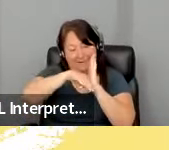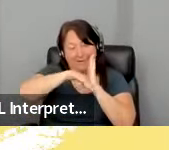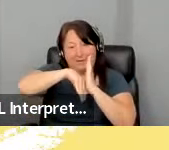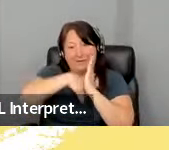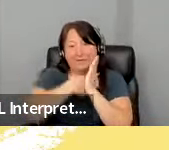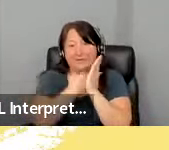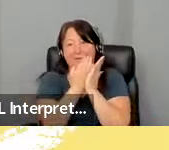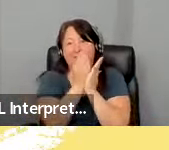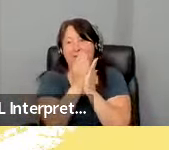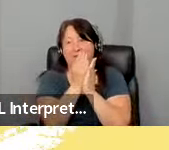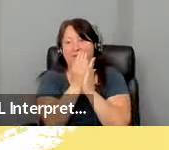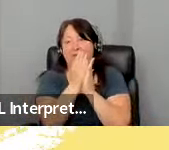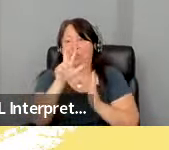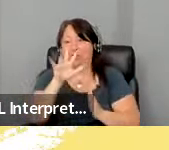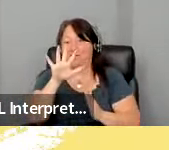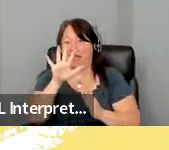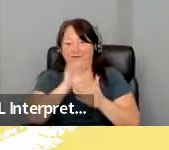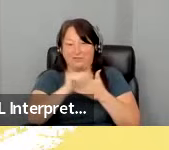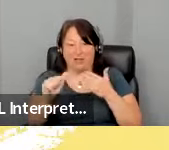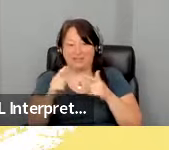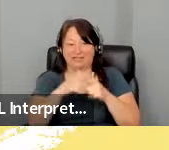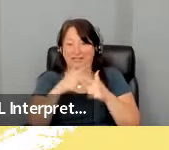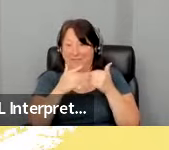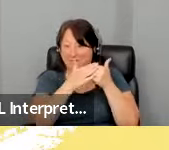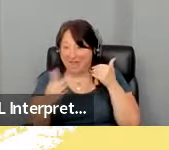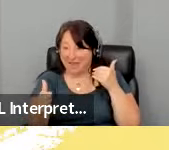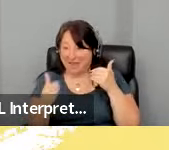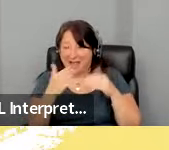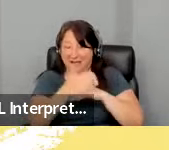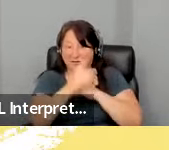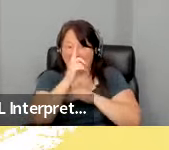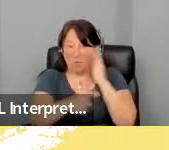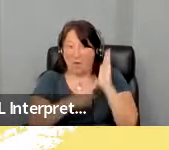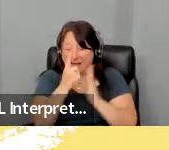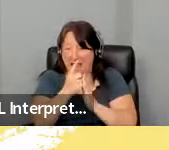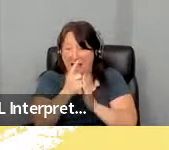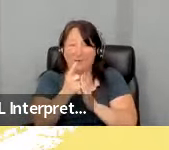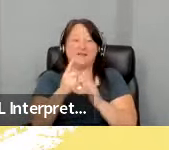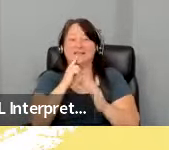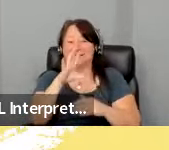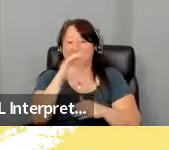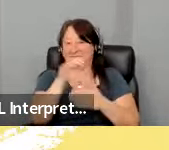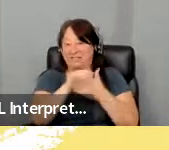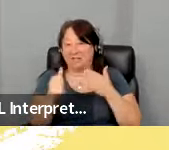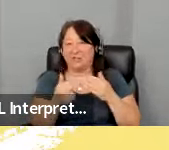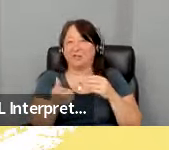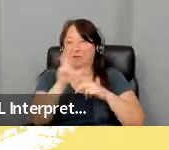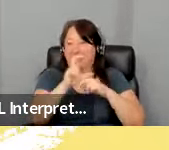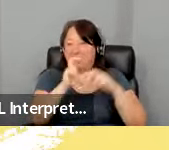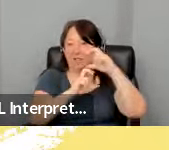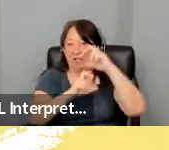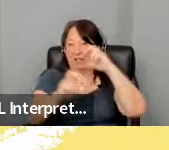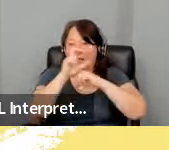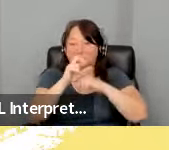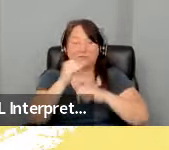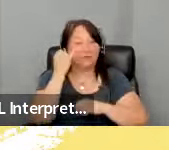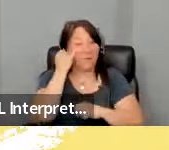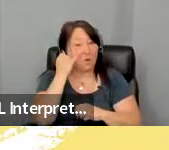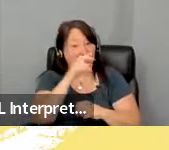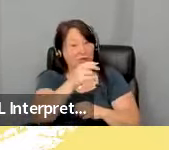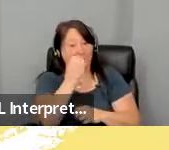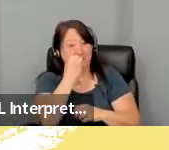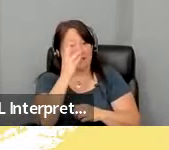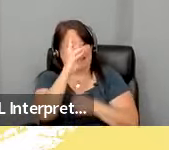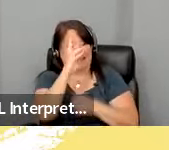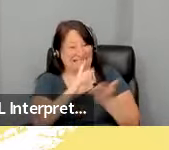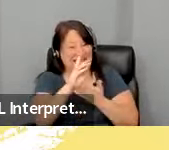$35. After that, every half hour or portion thereof is $50, and those keep stacking. So if your meal was 6 hours late,